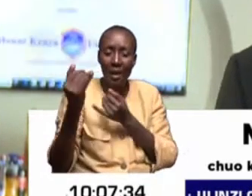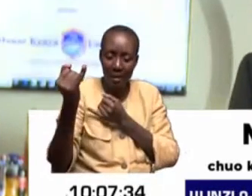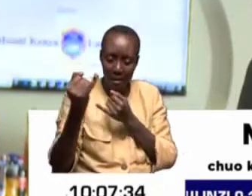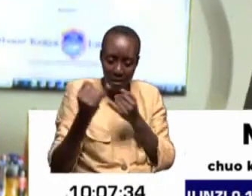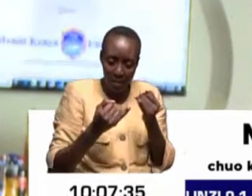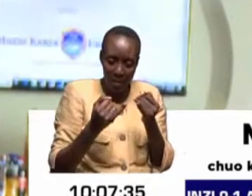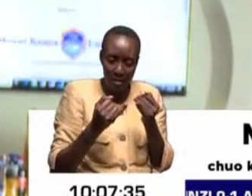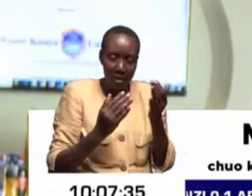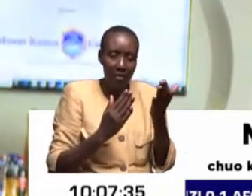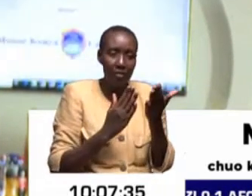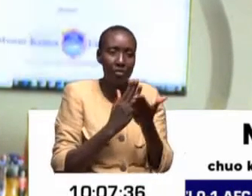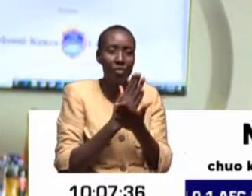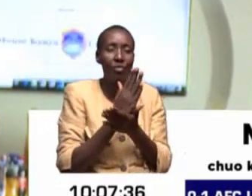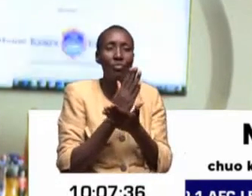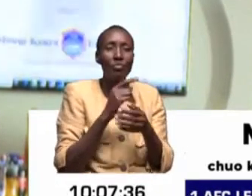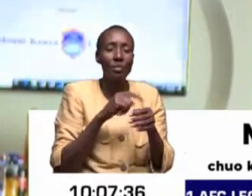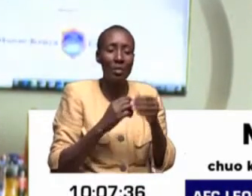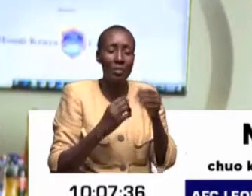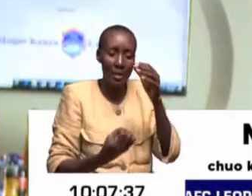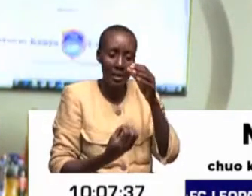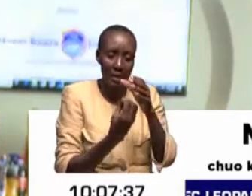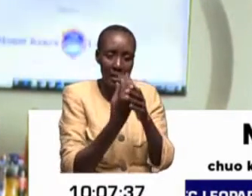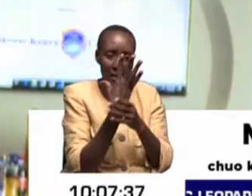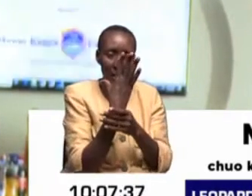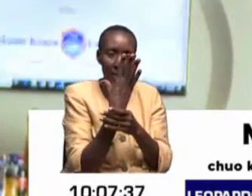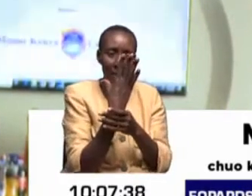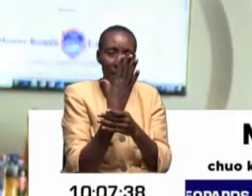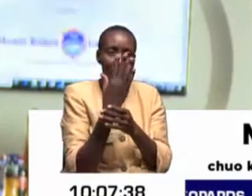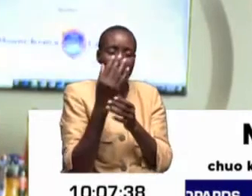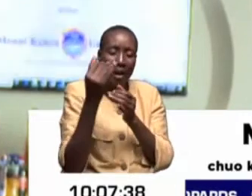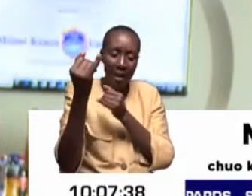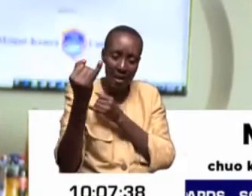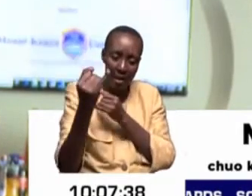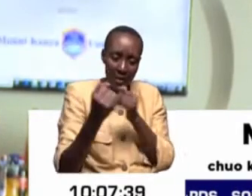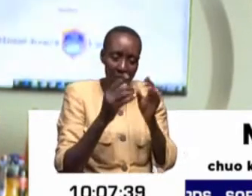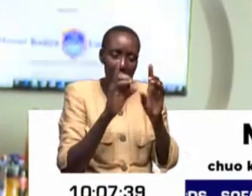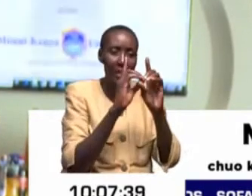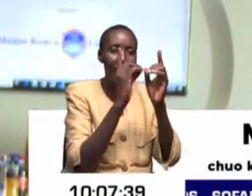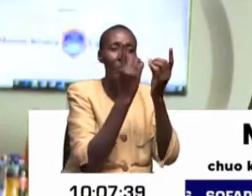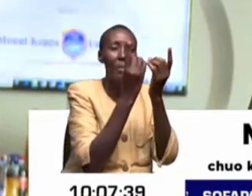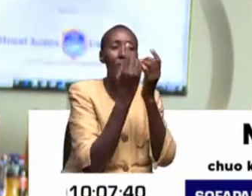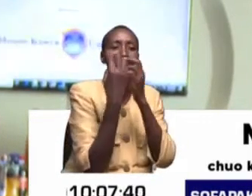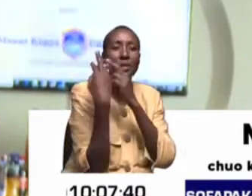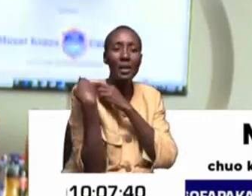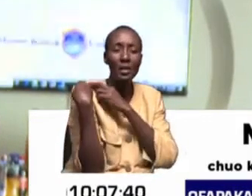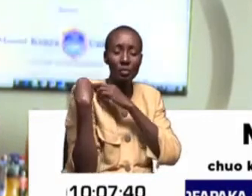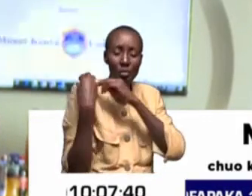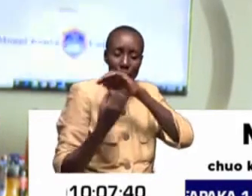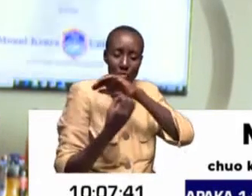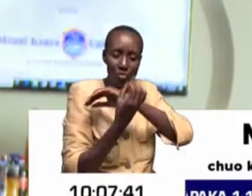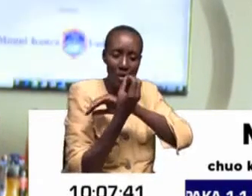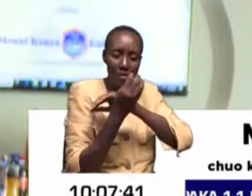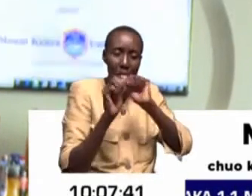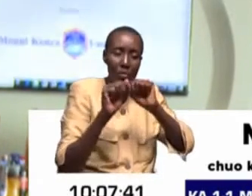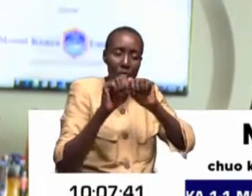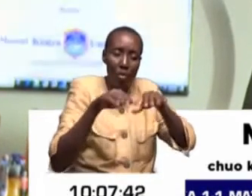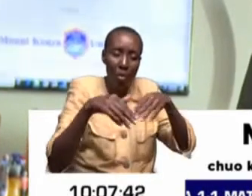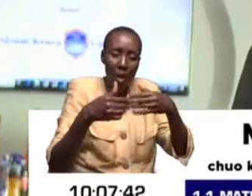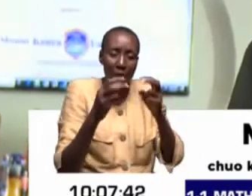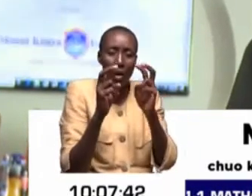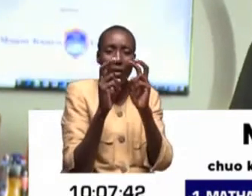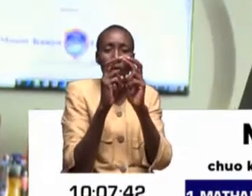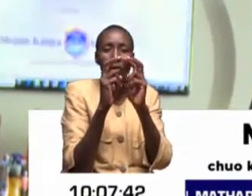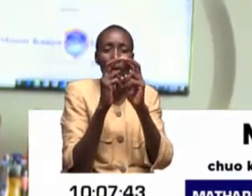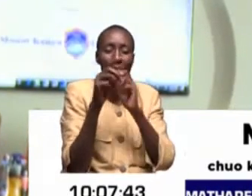course of this presentation and the launch the marketing department to explain how they can be contacted. But we